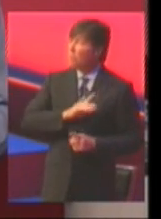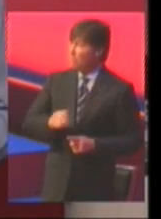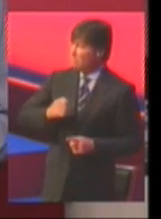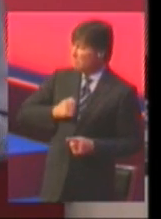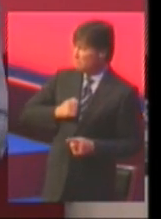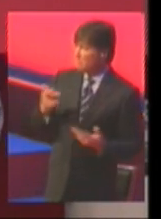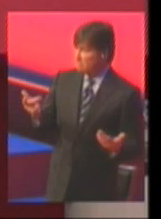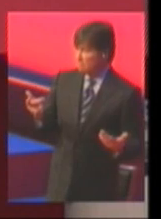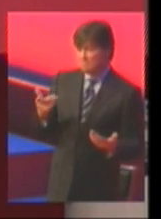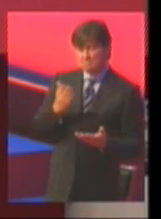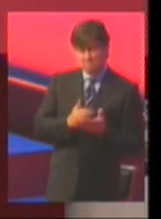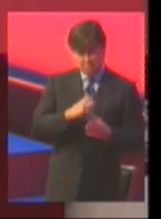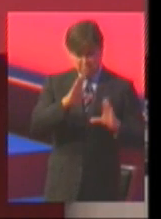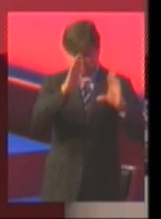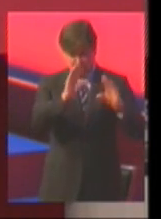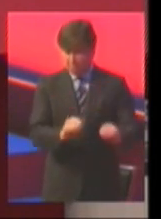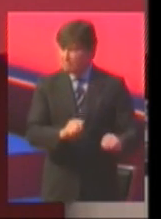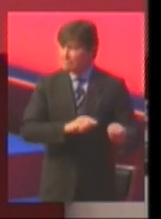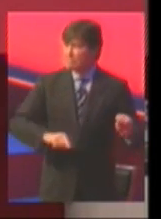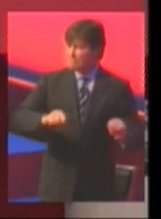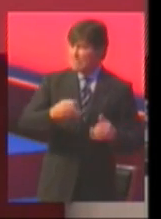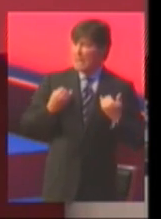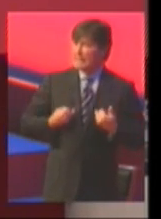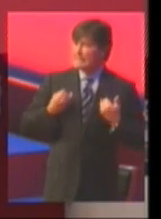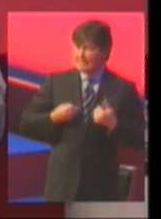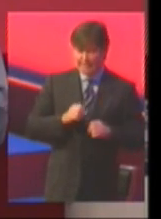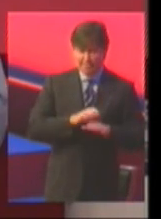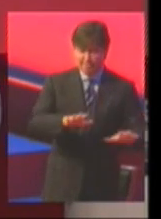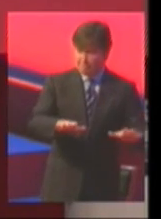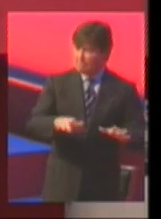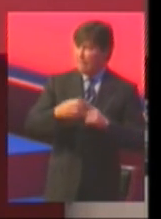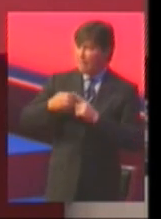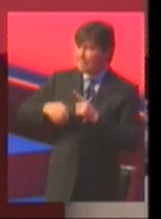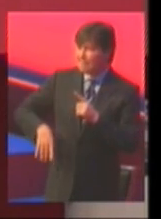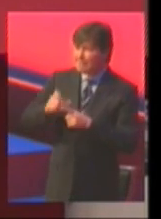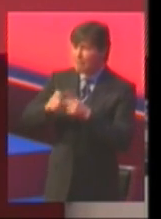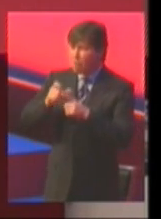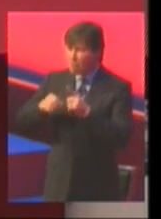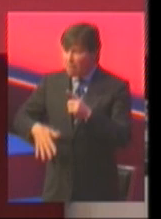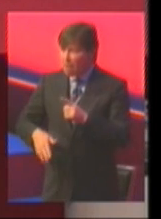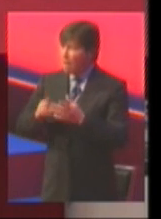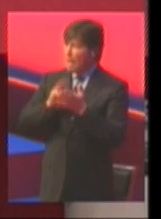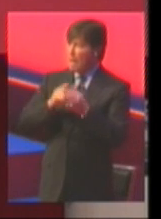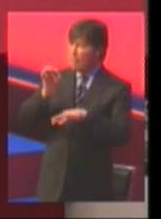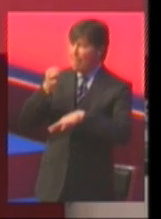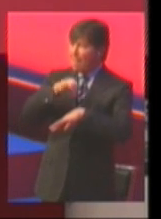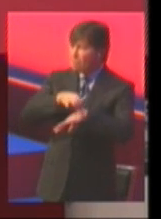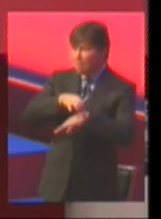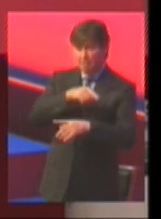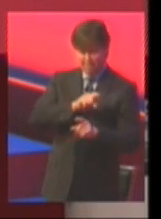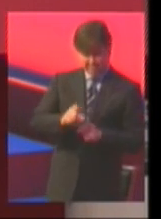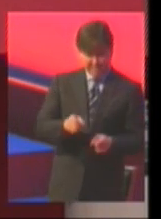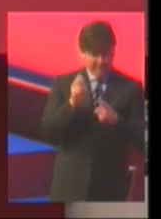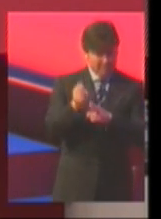we are going to end the scourge and shame of preventable diseases like diarrhea and malaria that are today still killing innocent